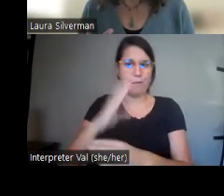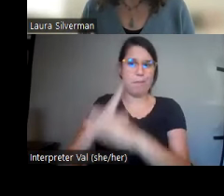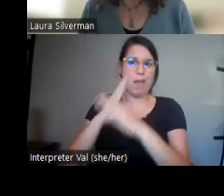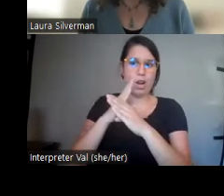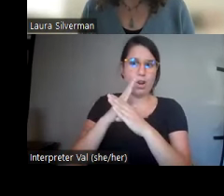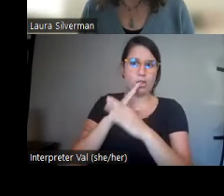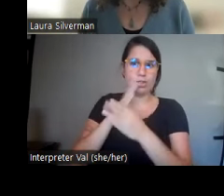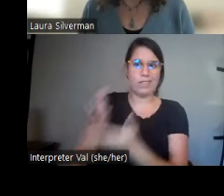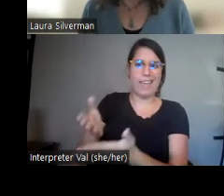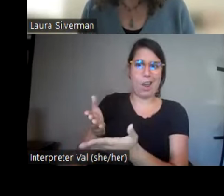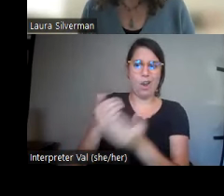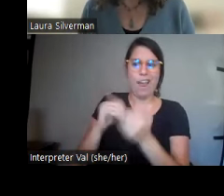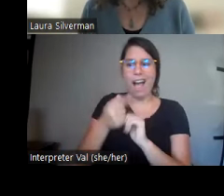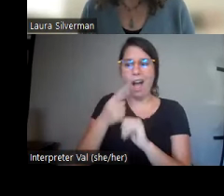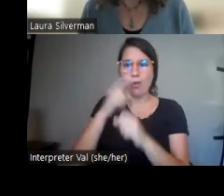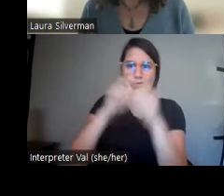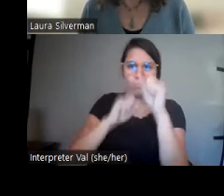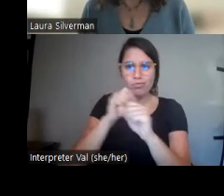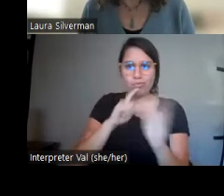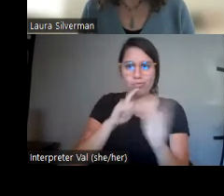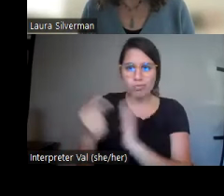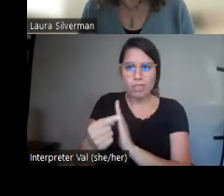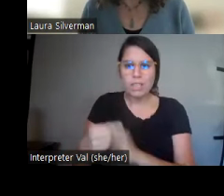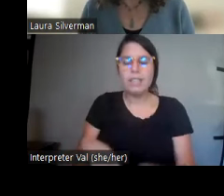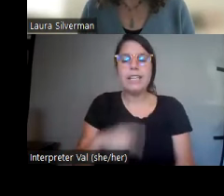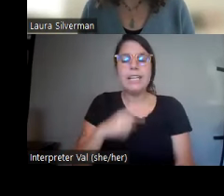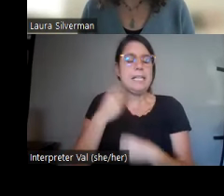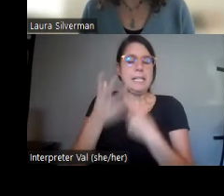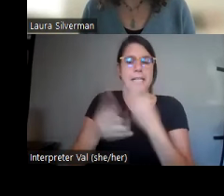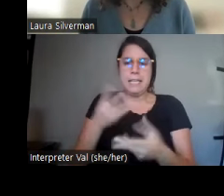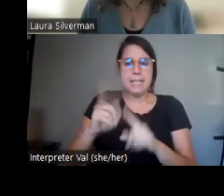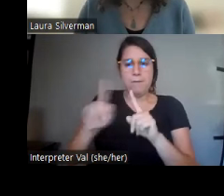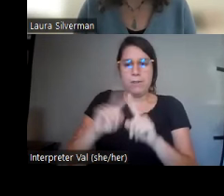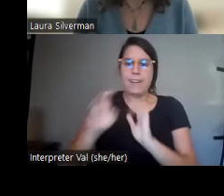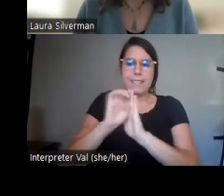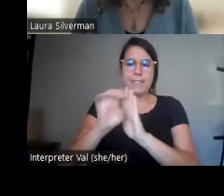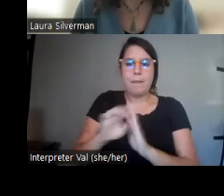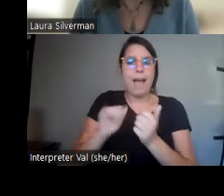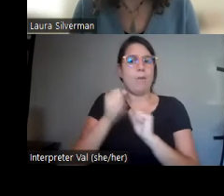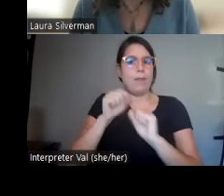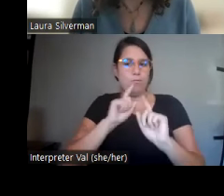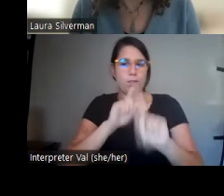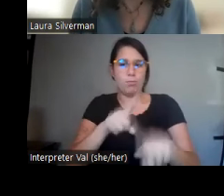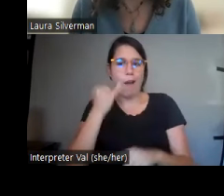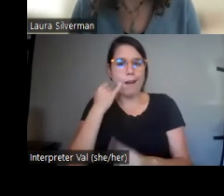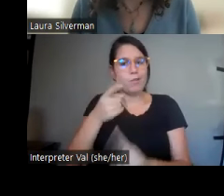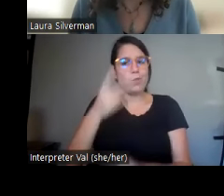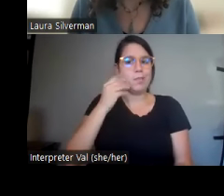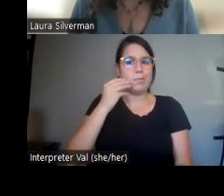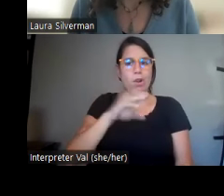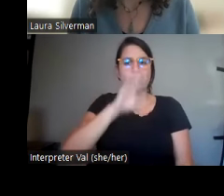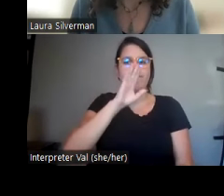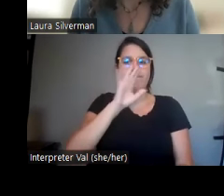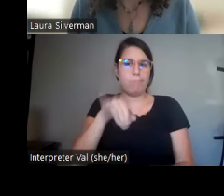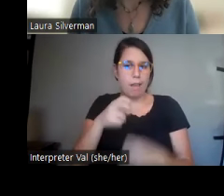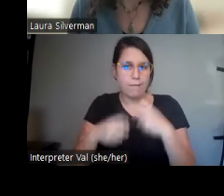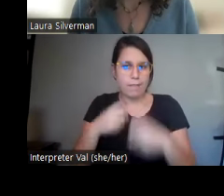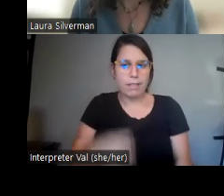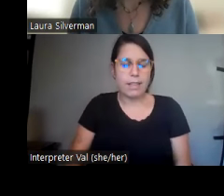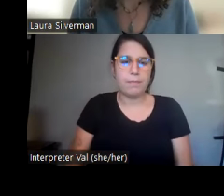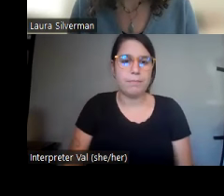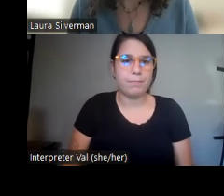in place in polling places. So it just gives some examples of how you could respond if you encounter difficulties at the